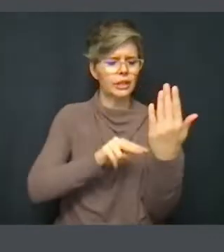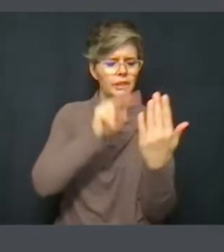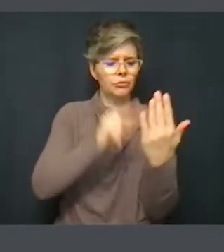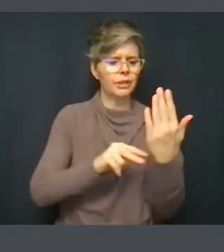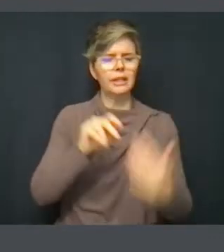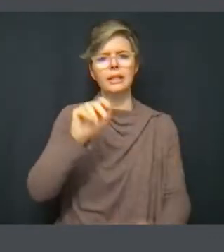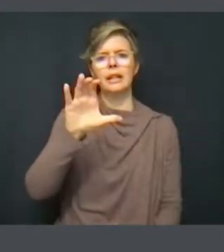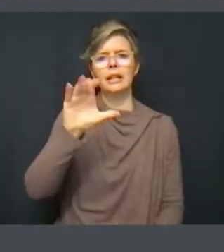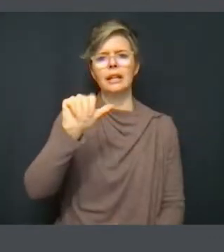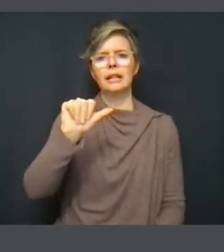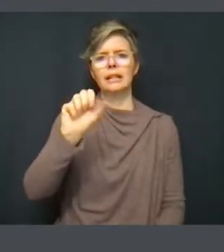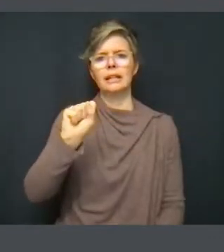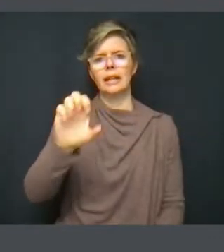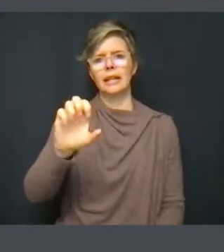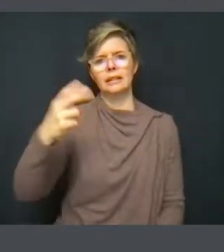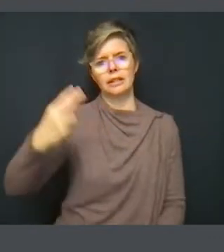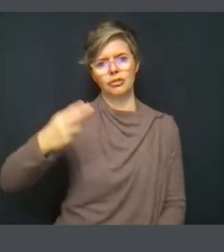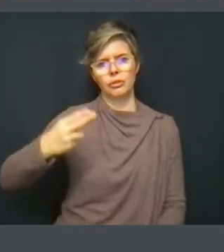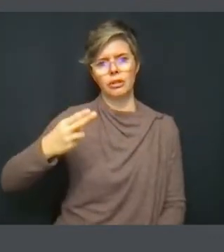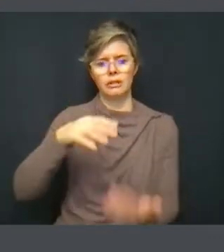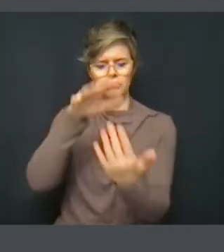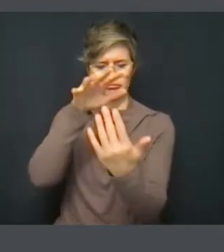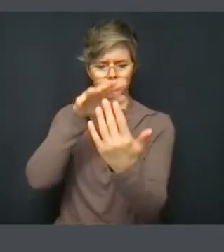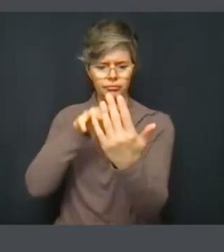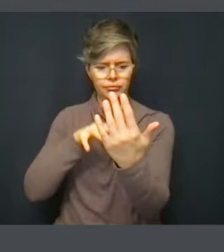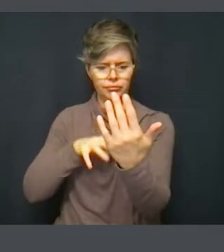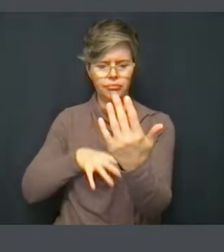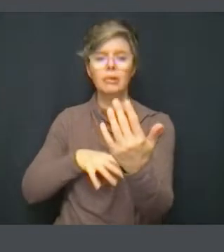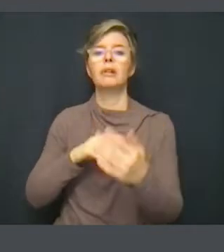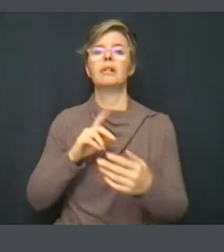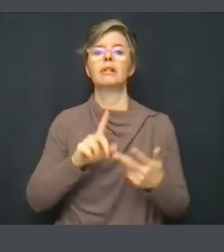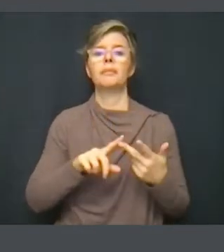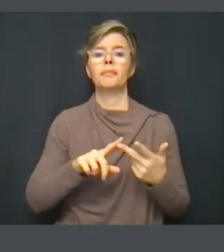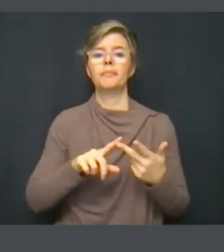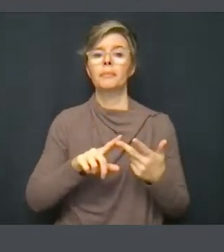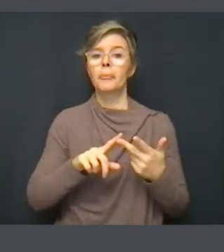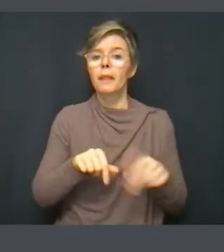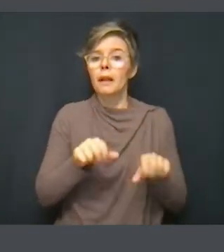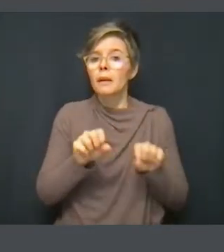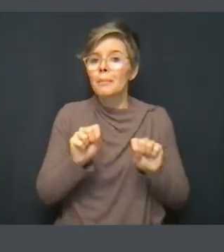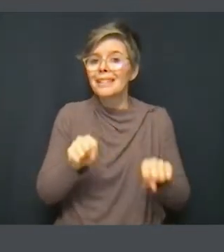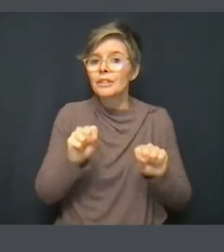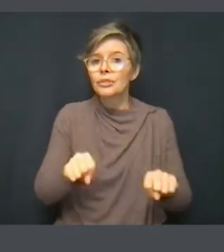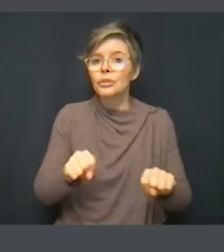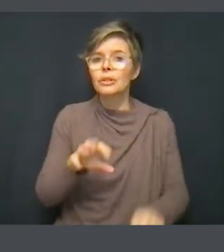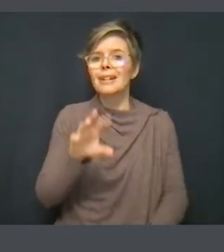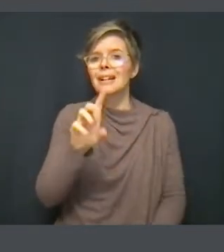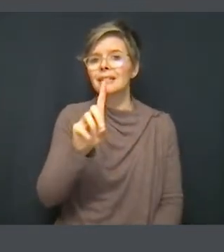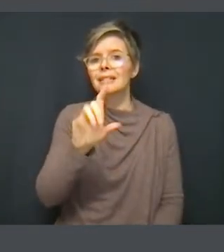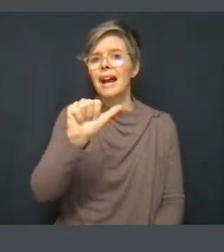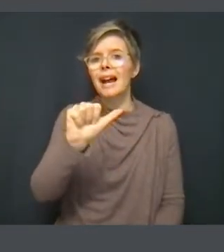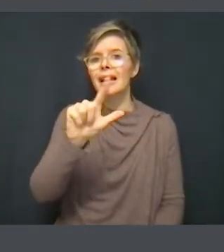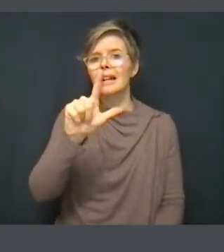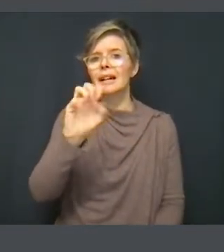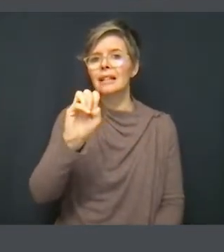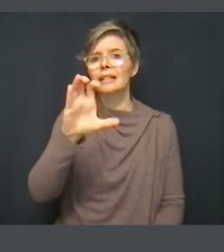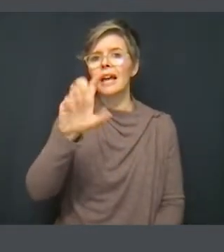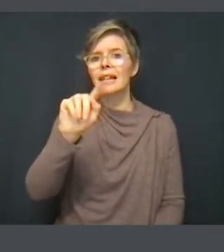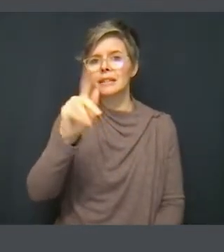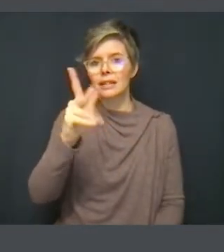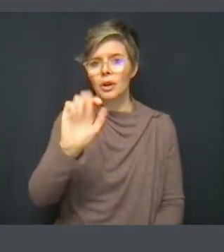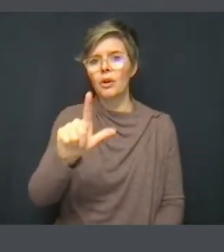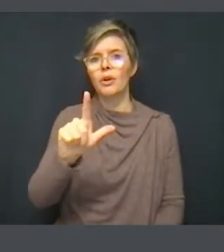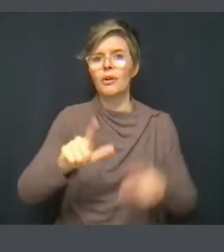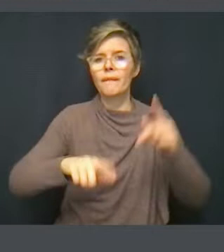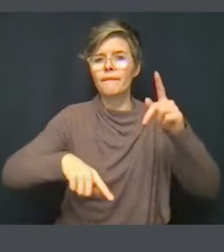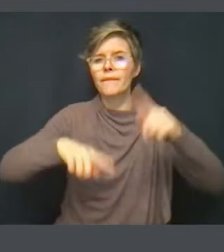also, what potential dialectical variations is this child potentially going to be